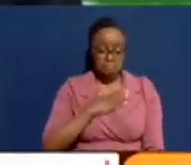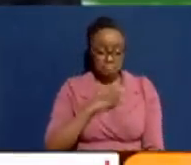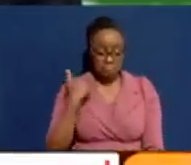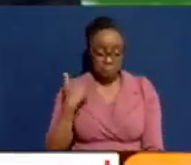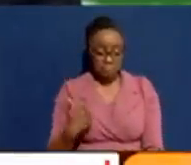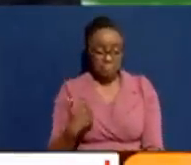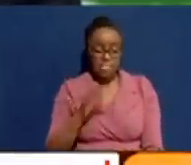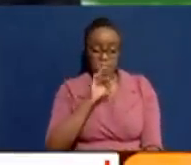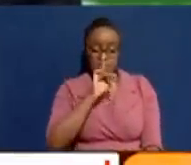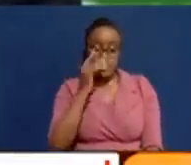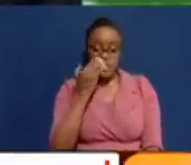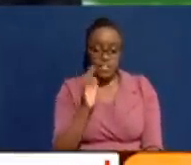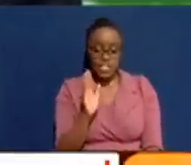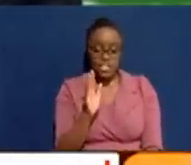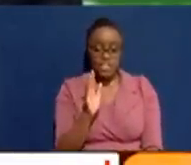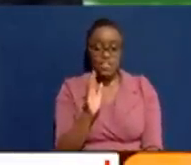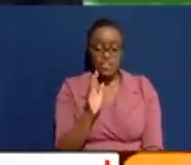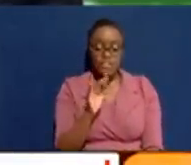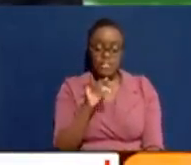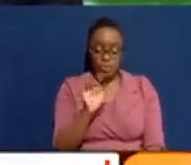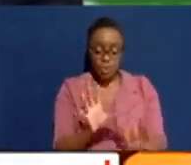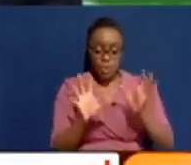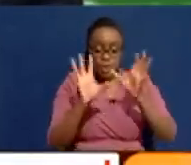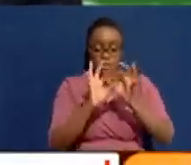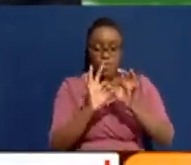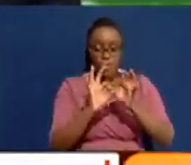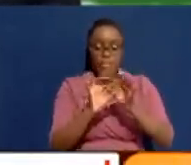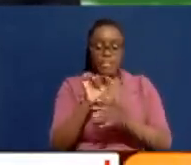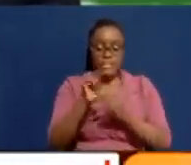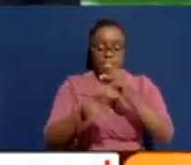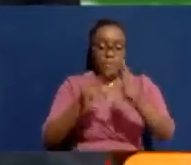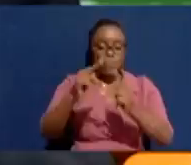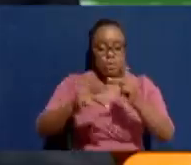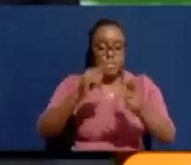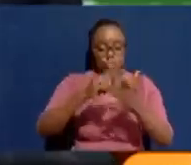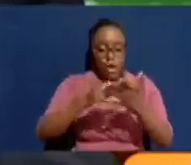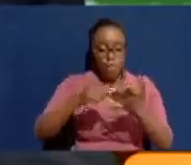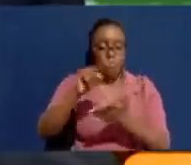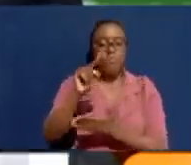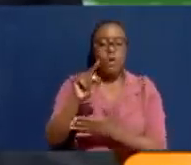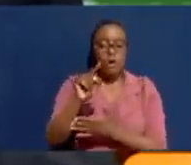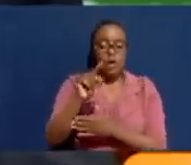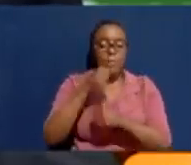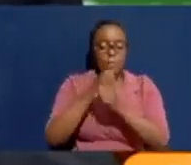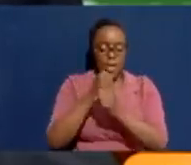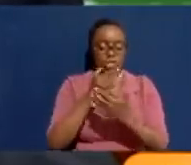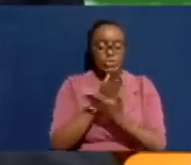I've been instructed, subject to this approval process, to make